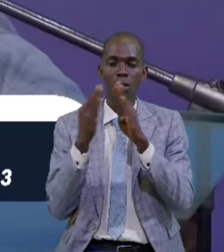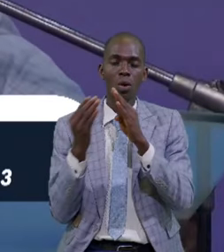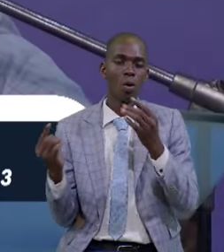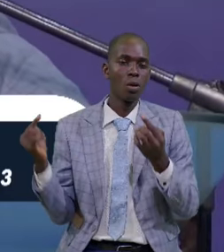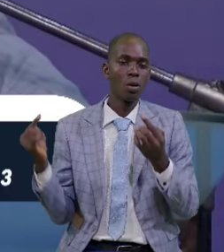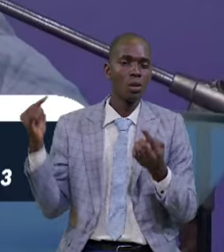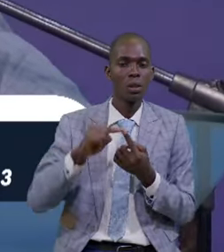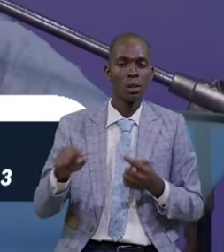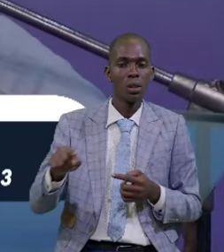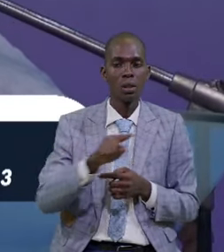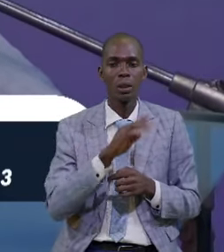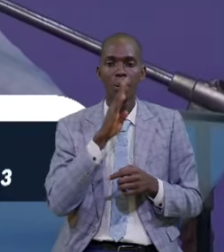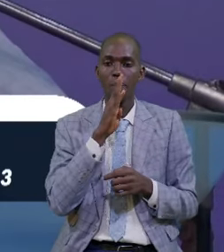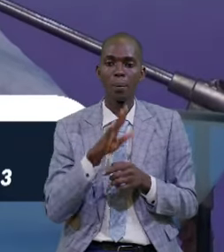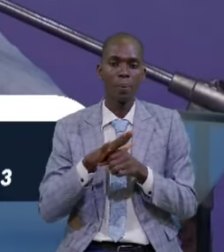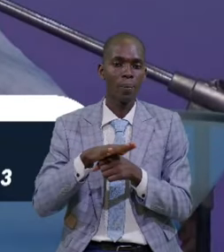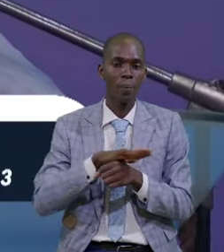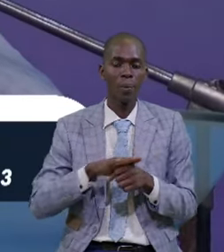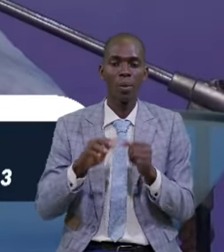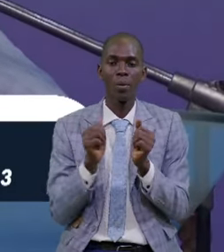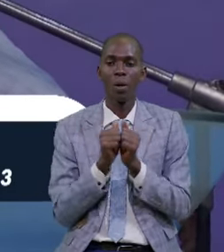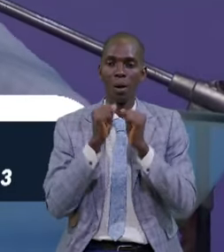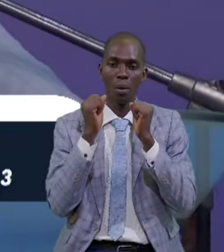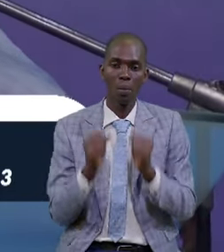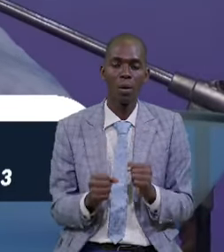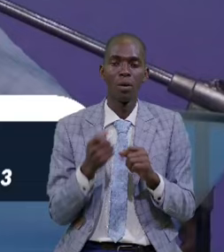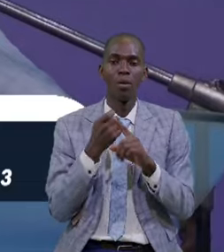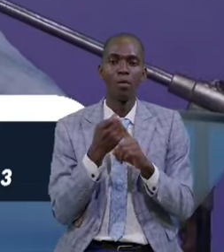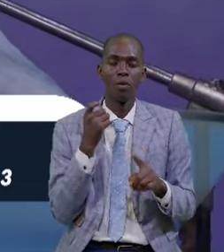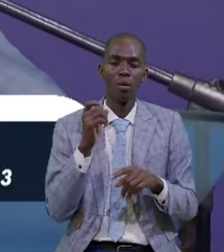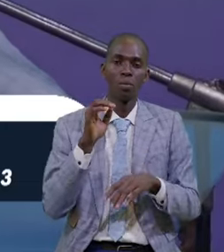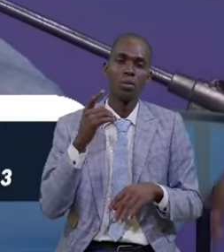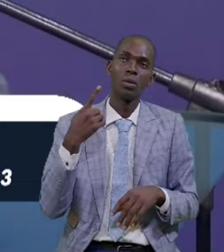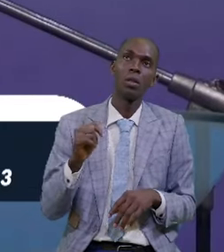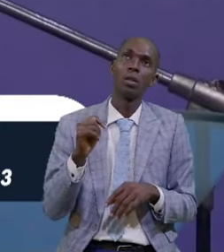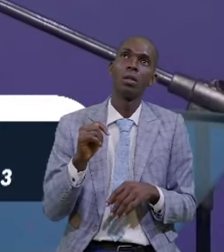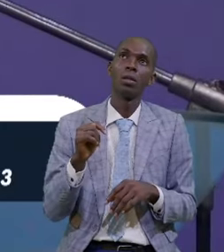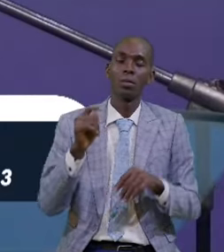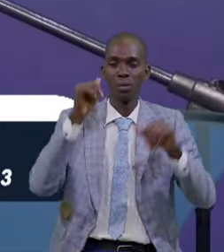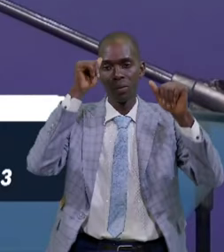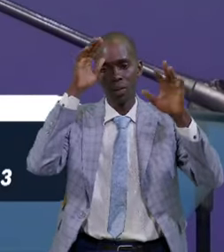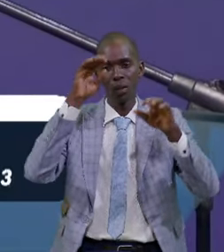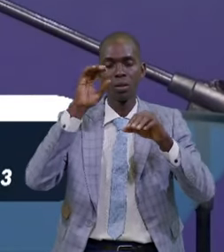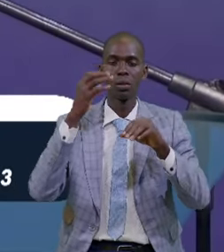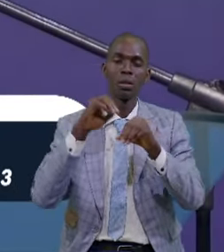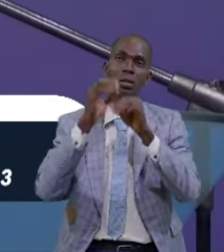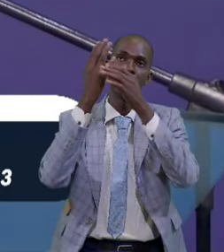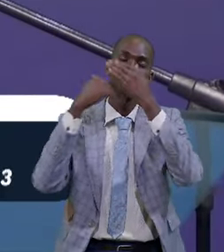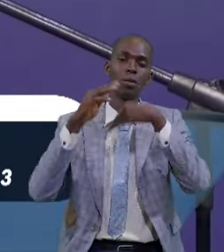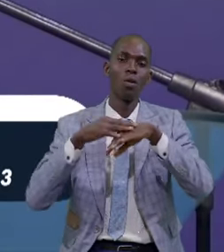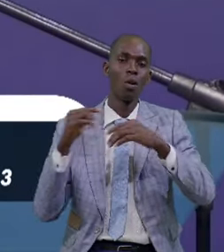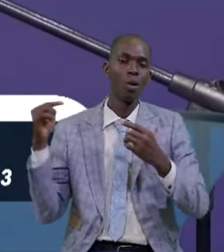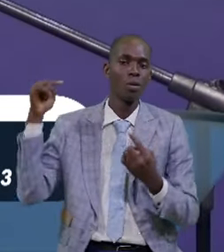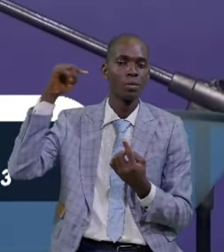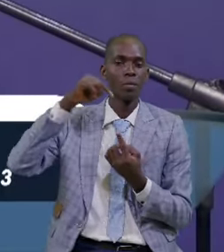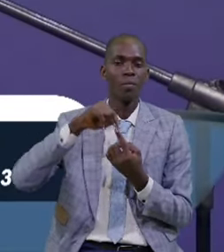be endued with power from on high. Until. And that's